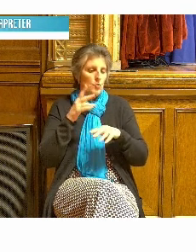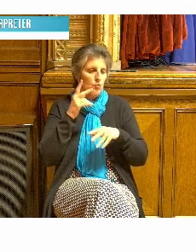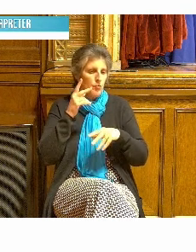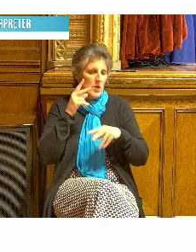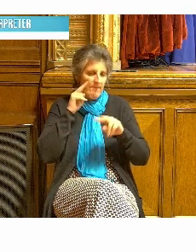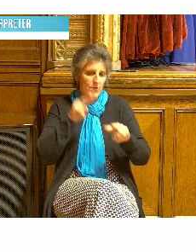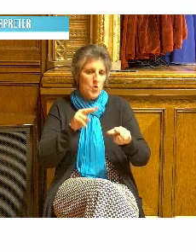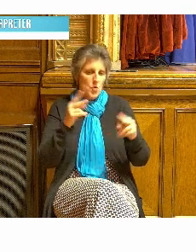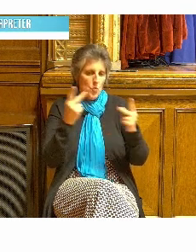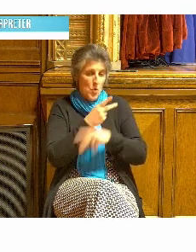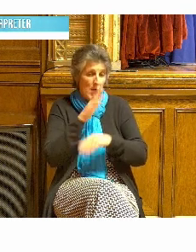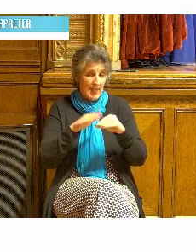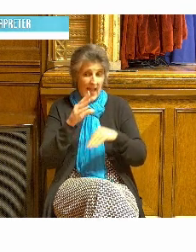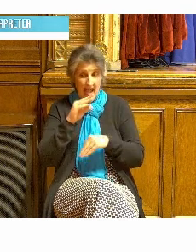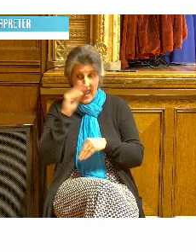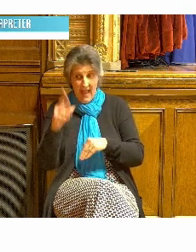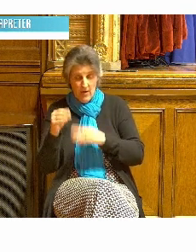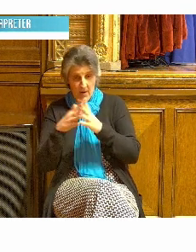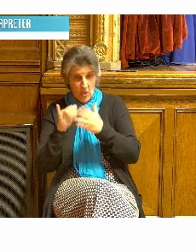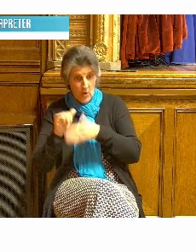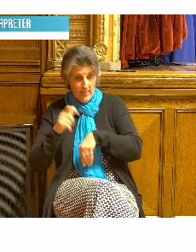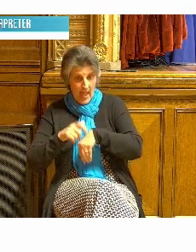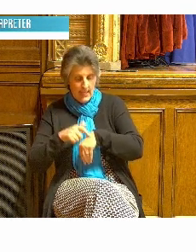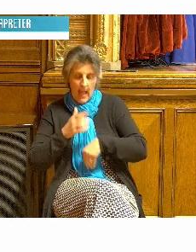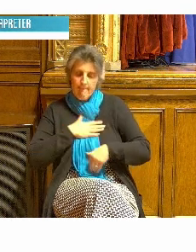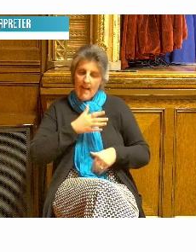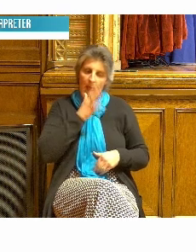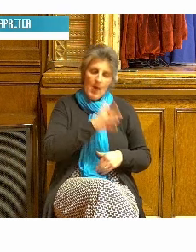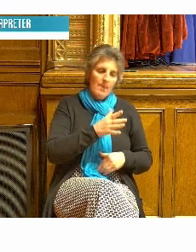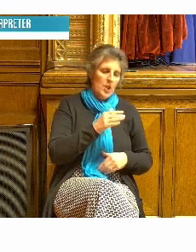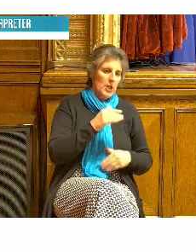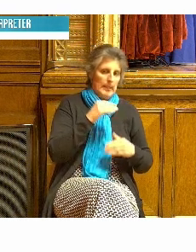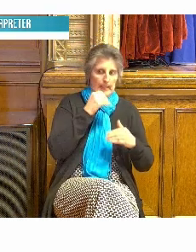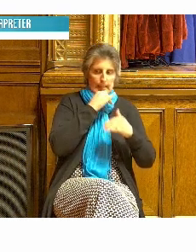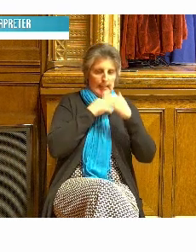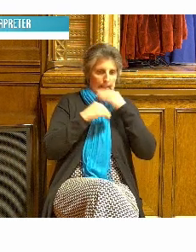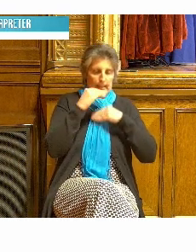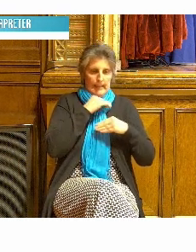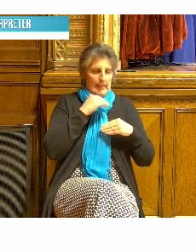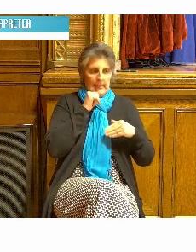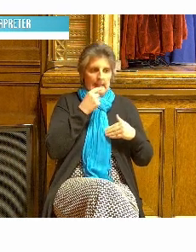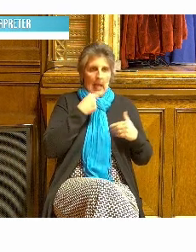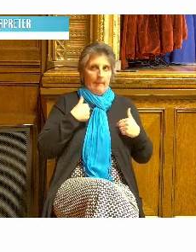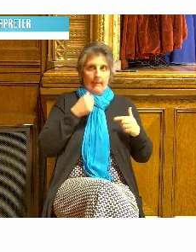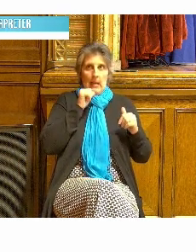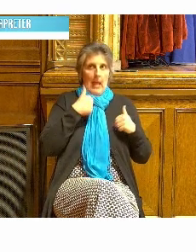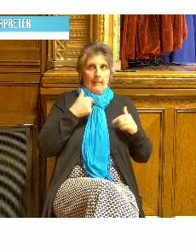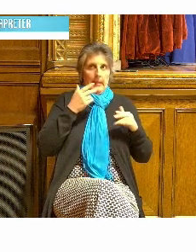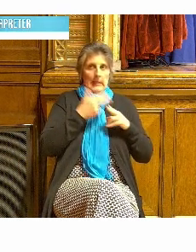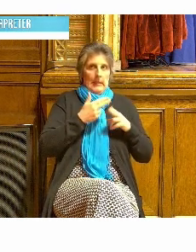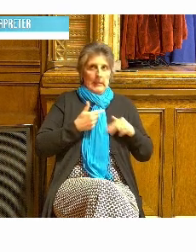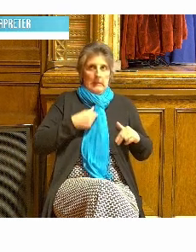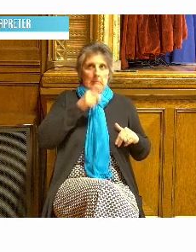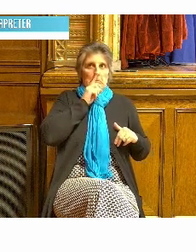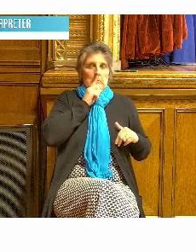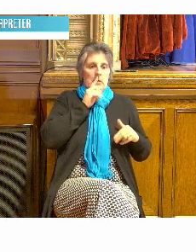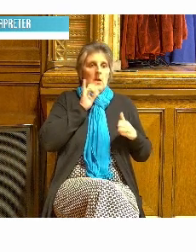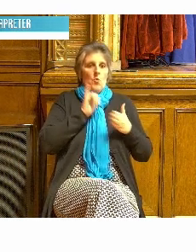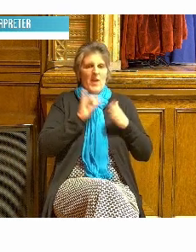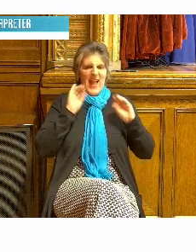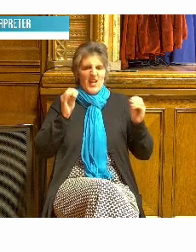than African Americans during that time, my grandma denied her lineage. And so we have no right to the land that